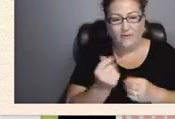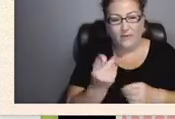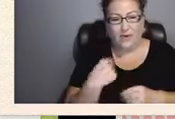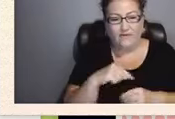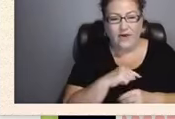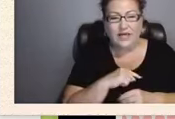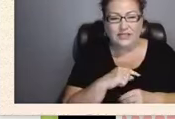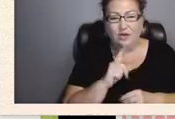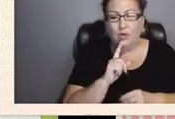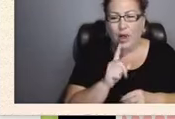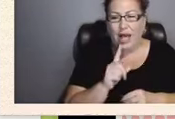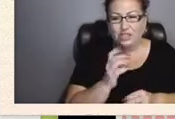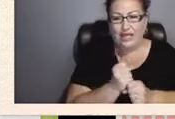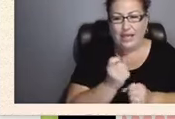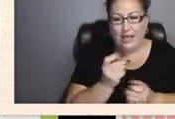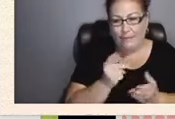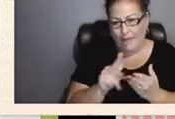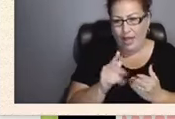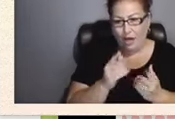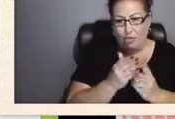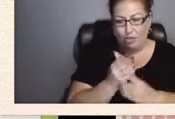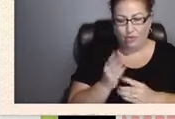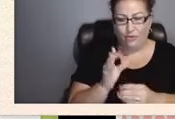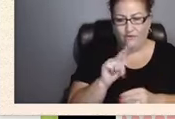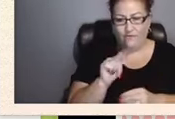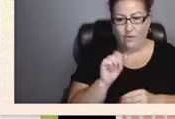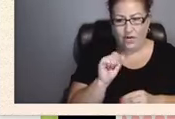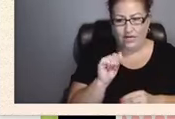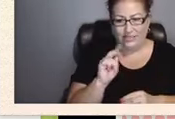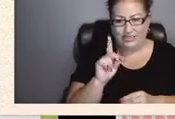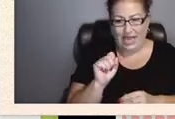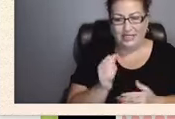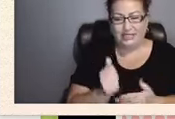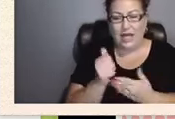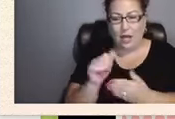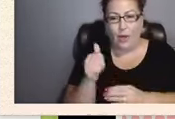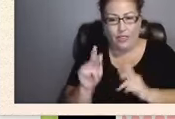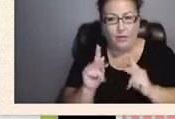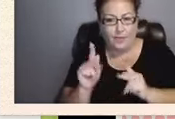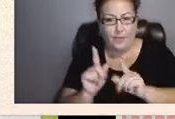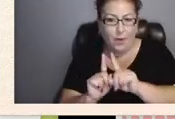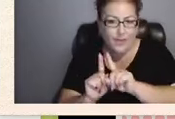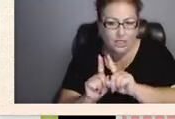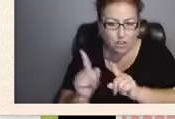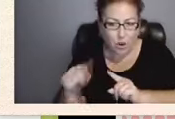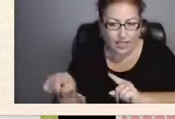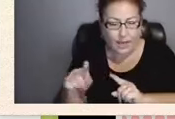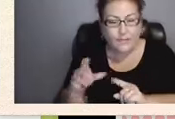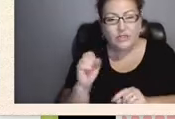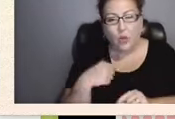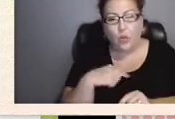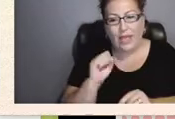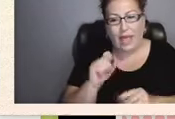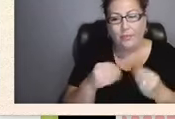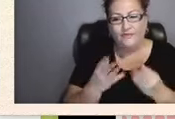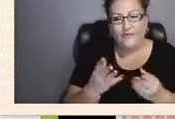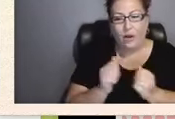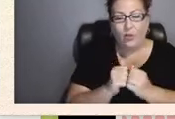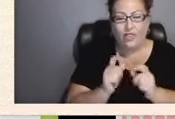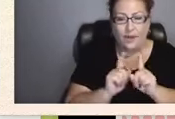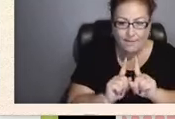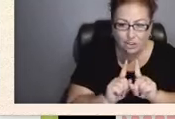get paid through Florida Sand to help other people and mentor them. So we can provide you with a mentor